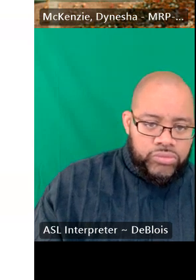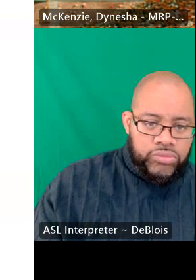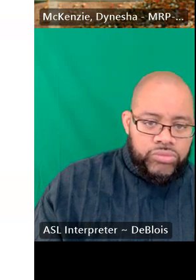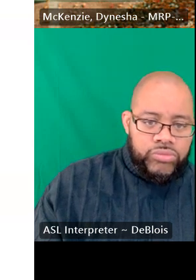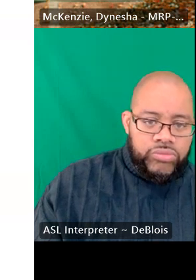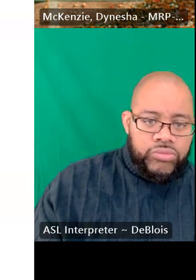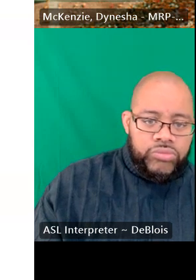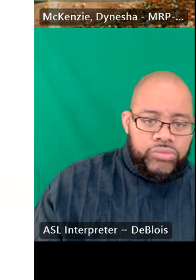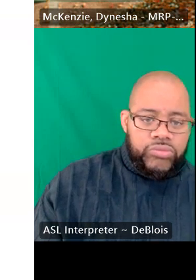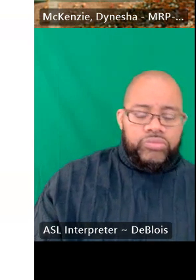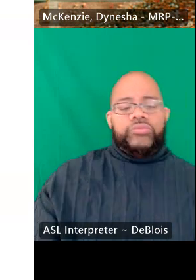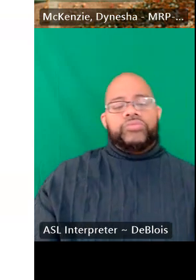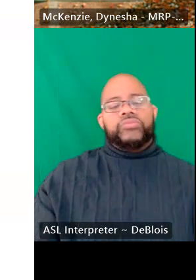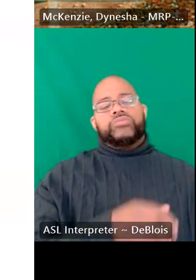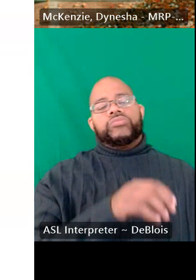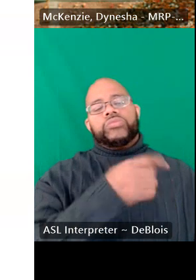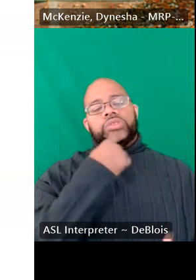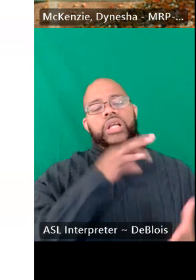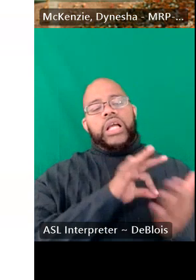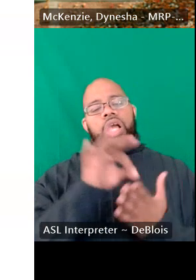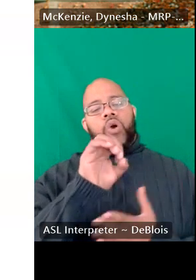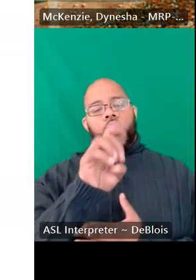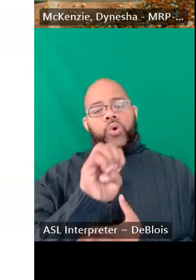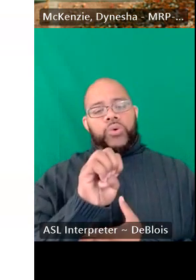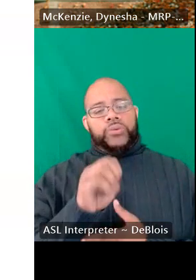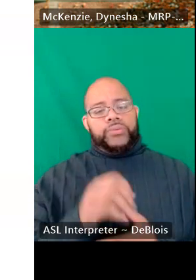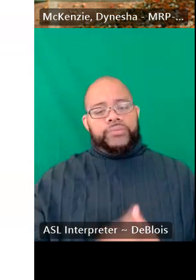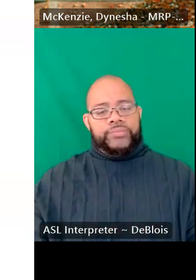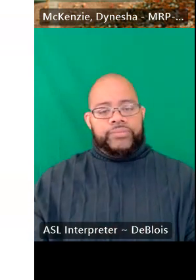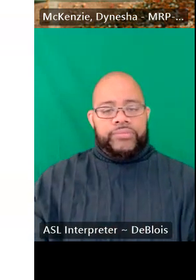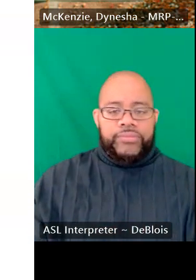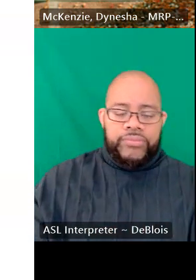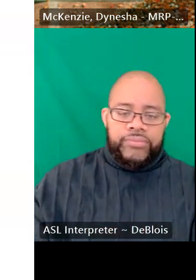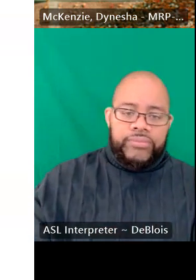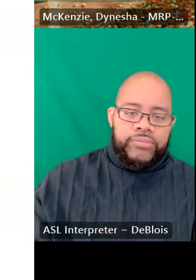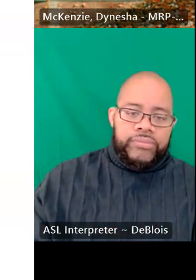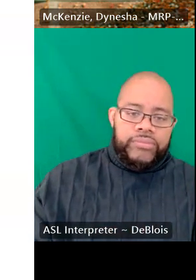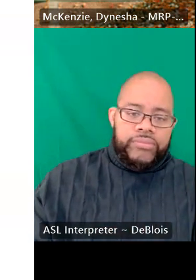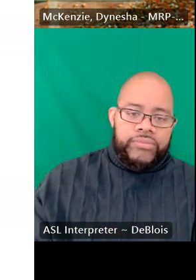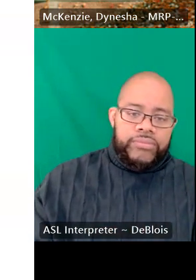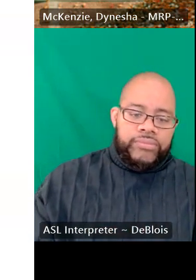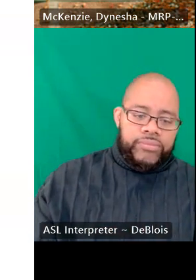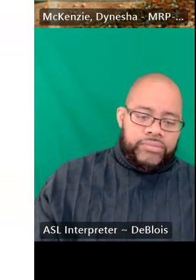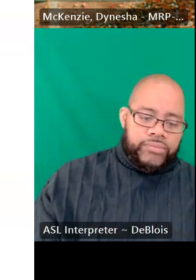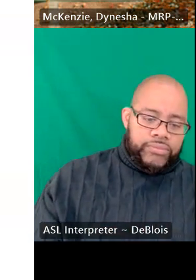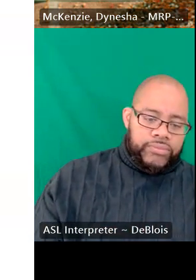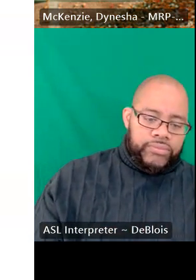Account codes. Yes, correct. That was Angie.